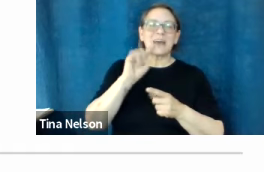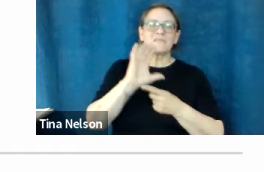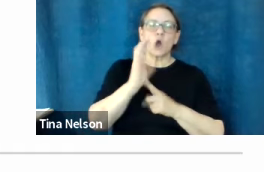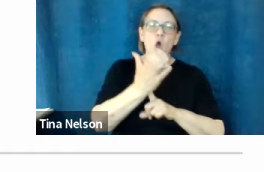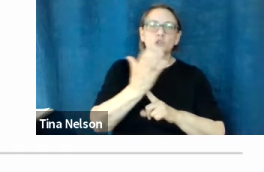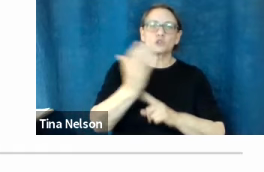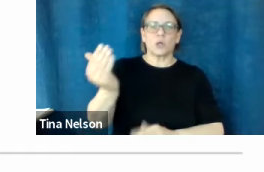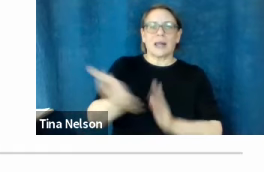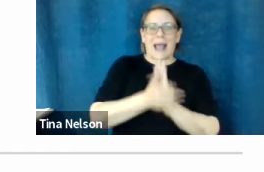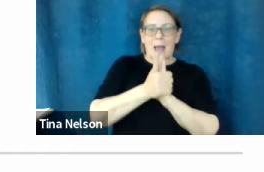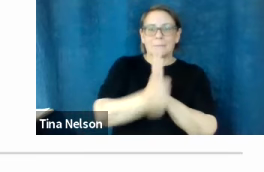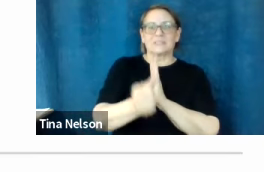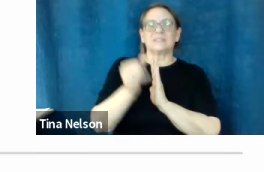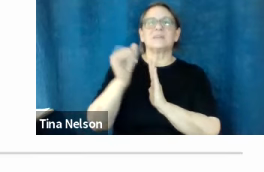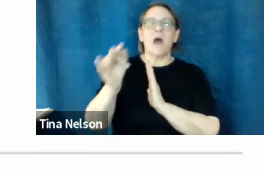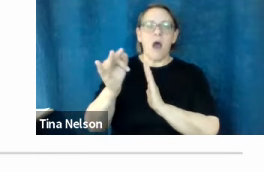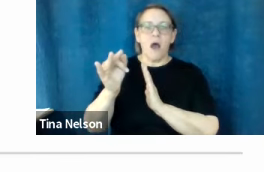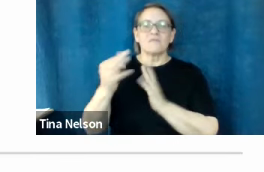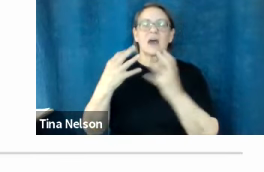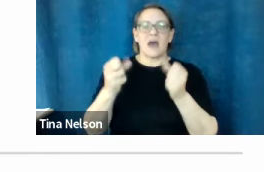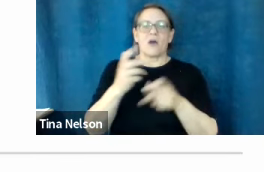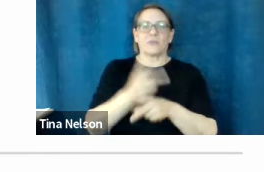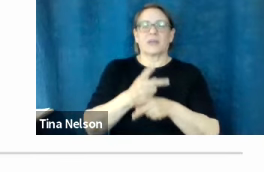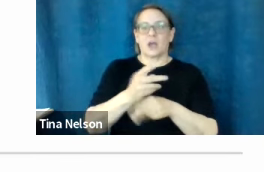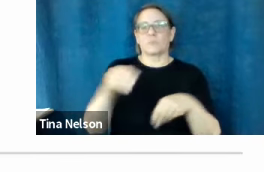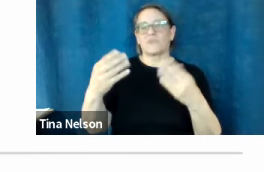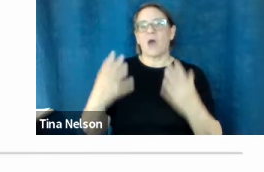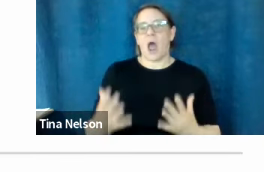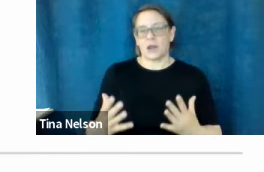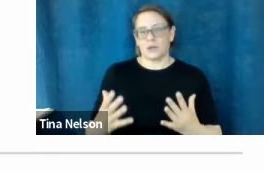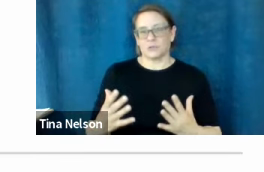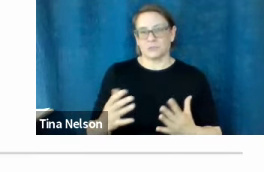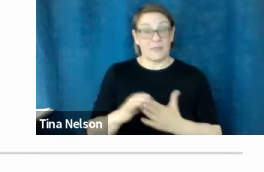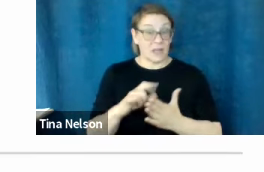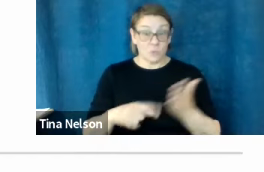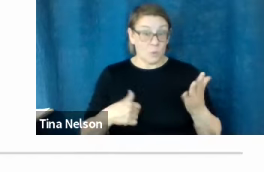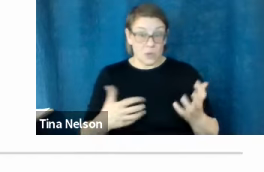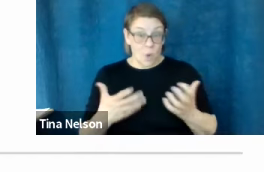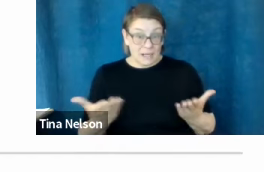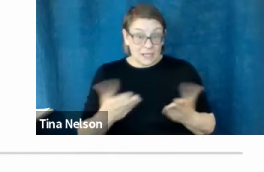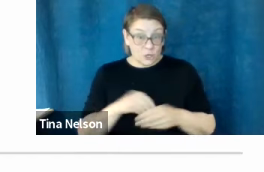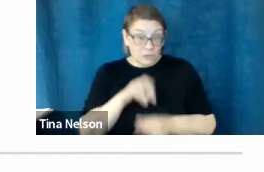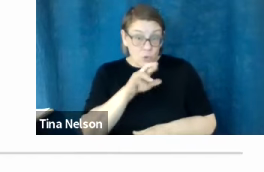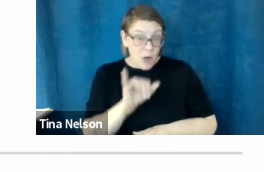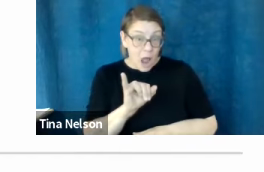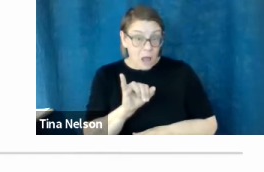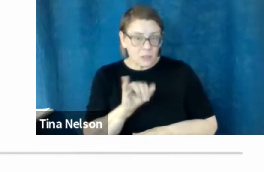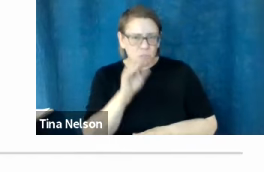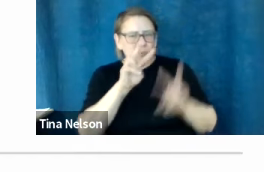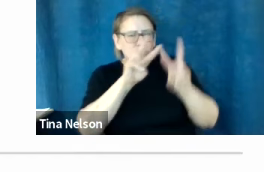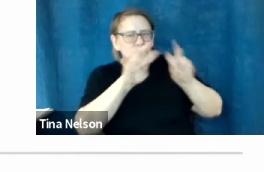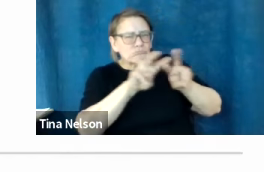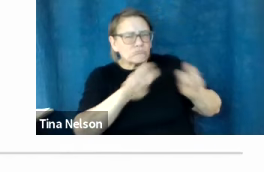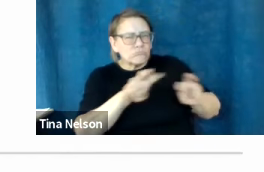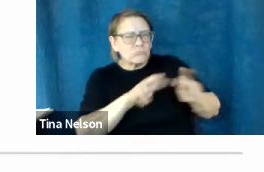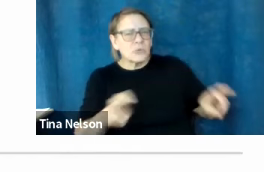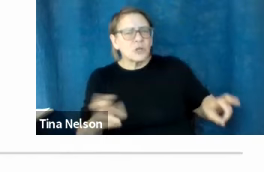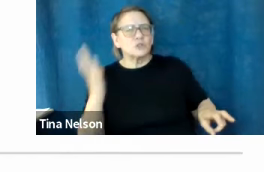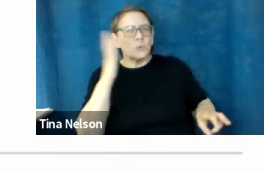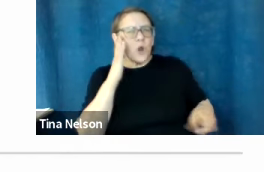providers. So this tool was very critical for us because that's exactly what we wanted to gauge here in Rhode Island to better see what the